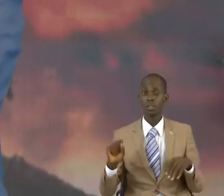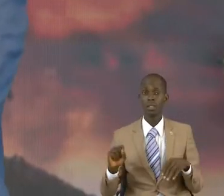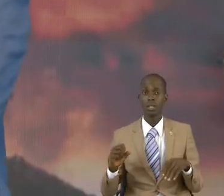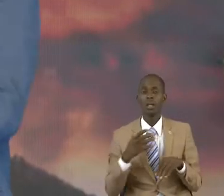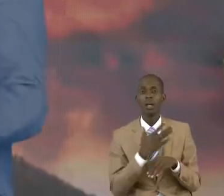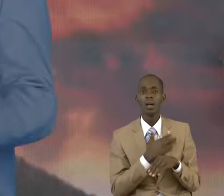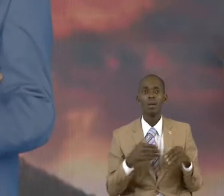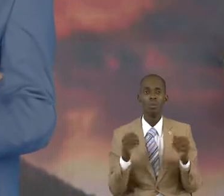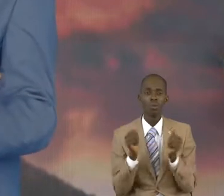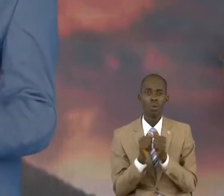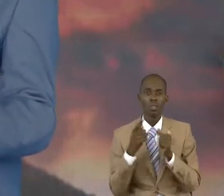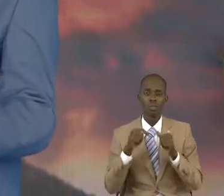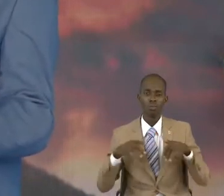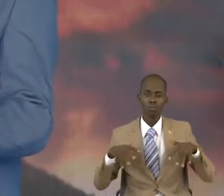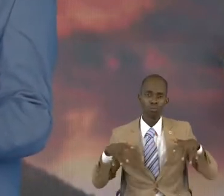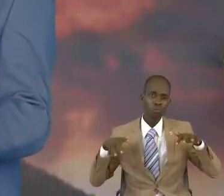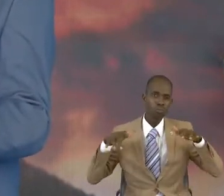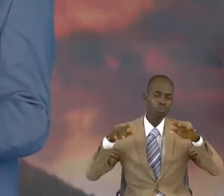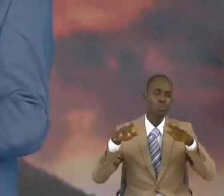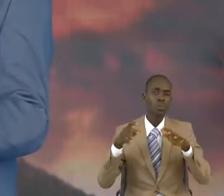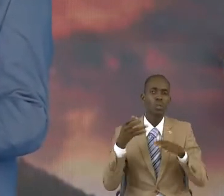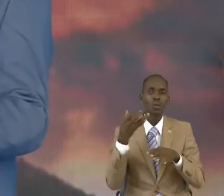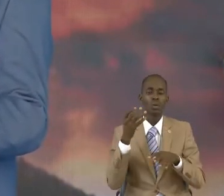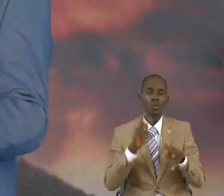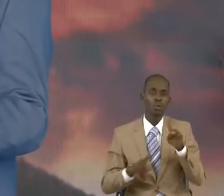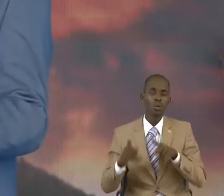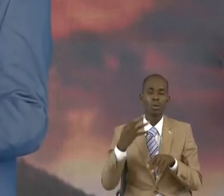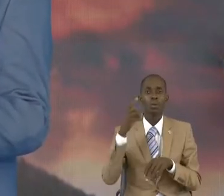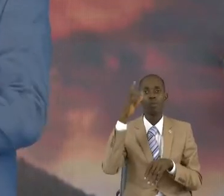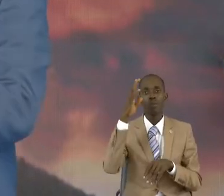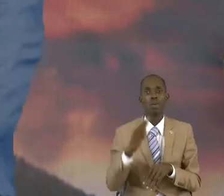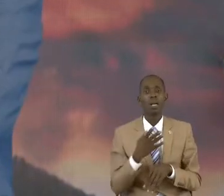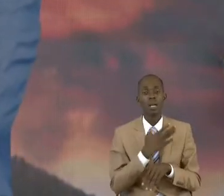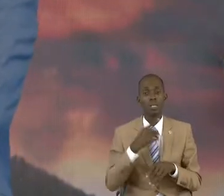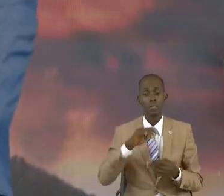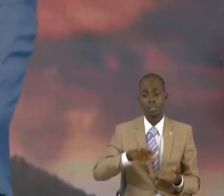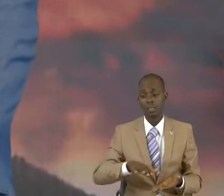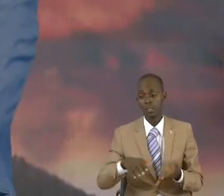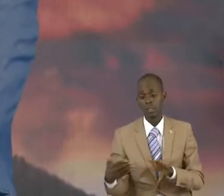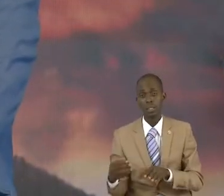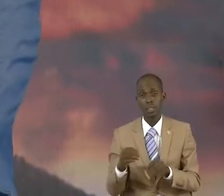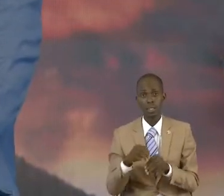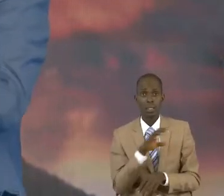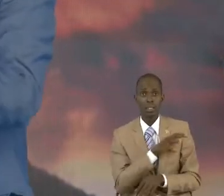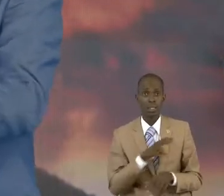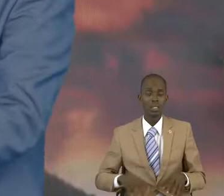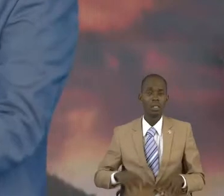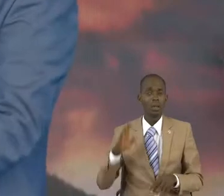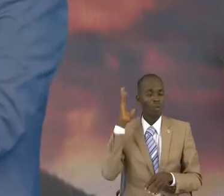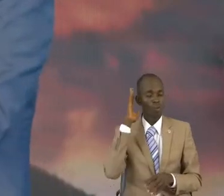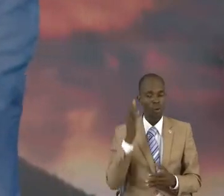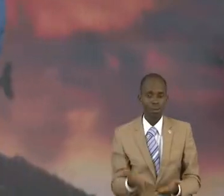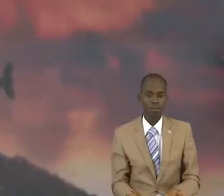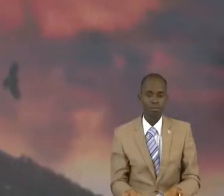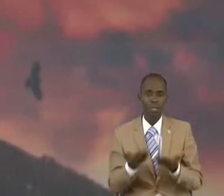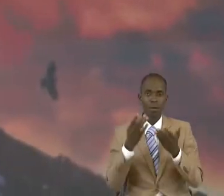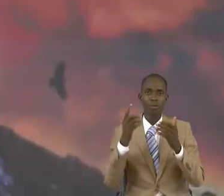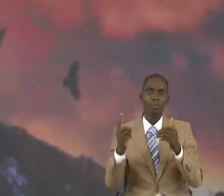of God, and the dead in Christ shall rise first. Verse